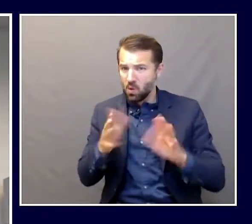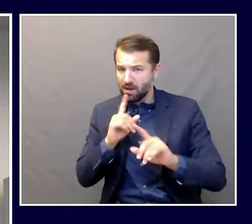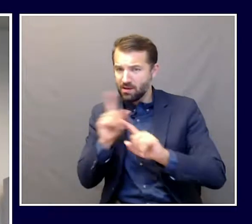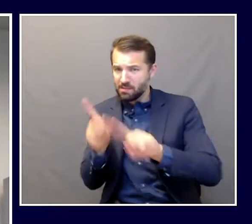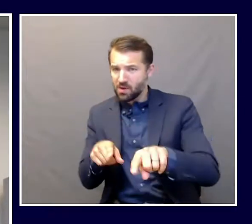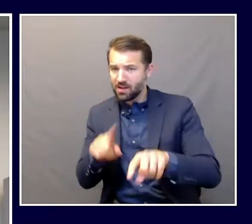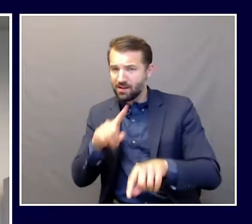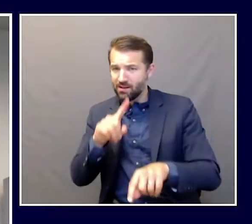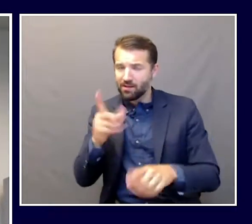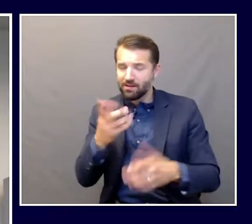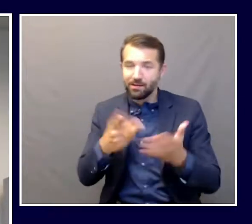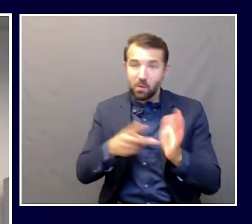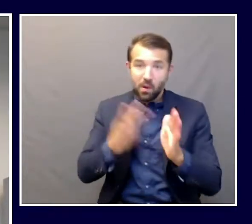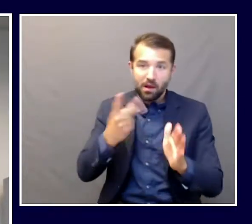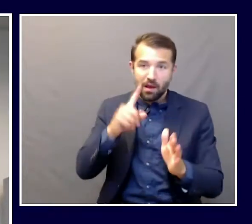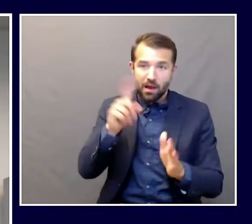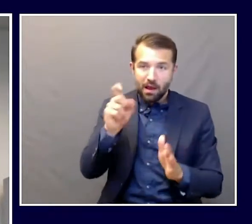but